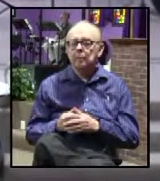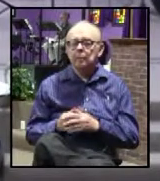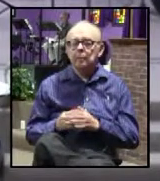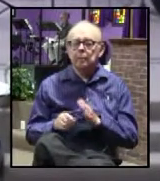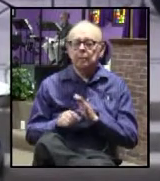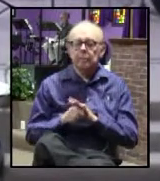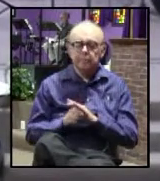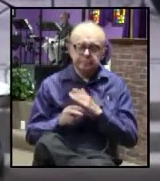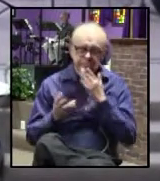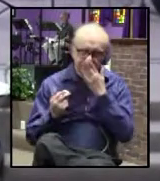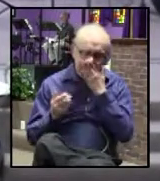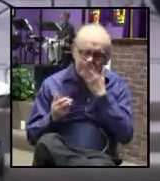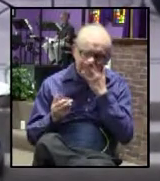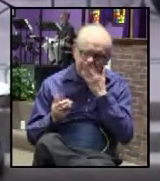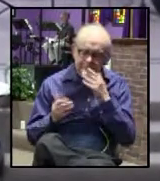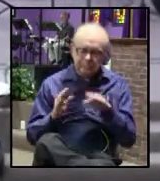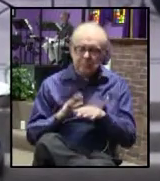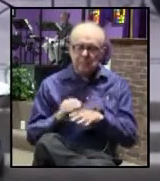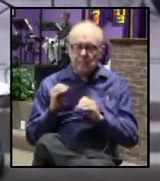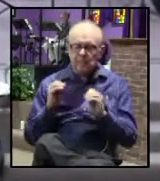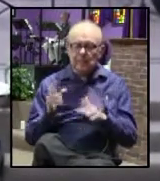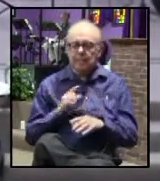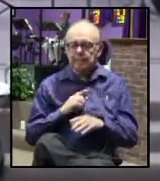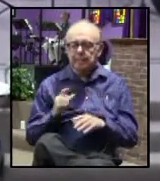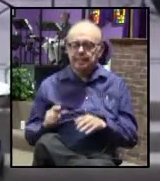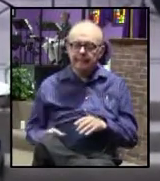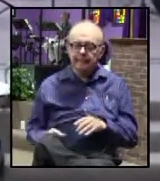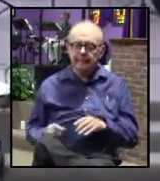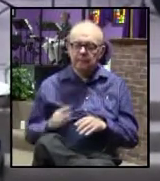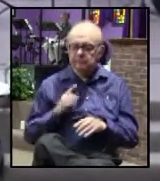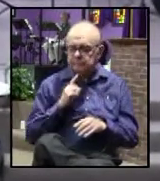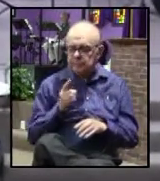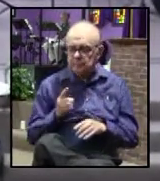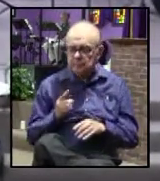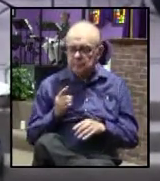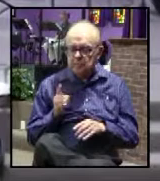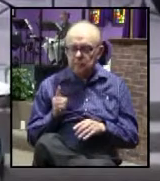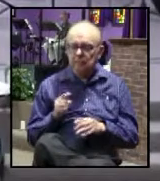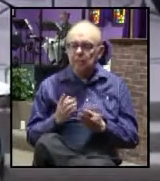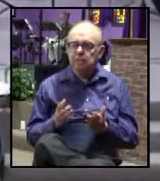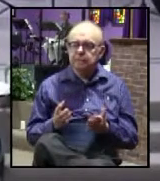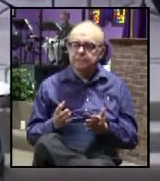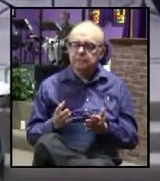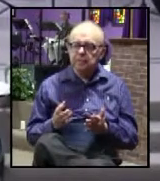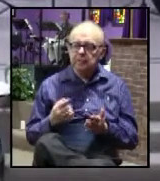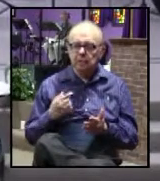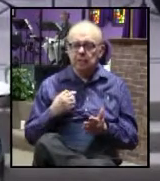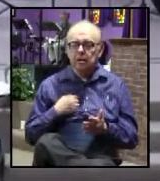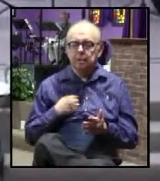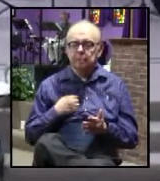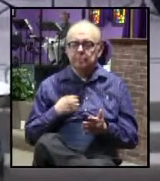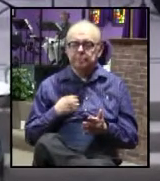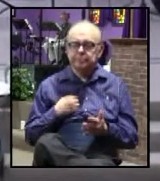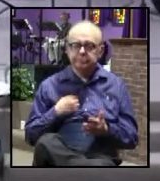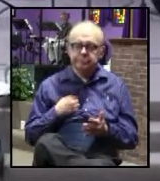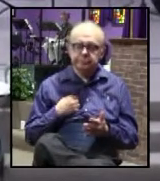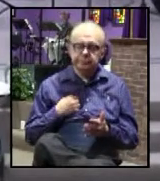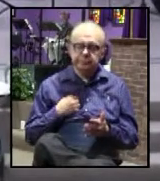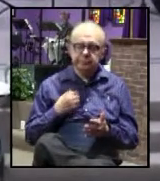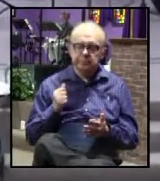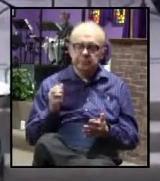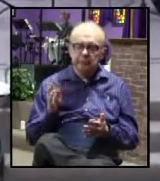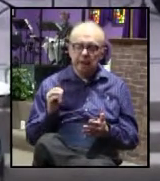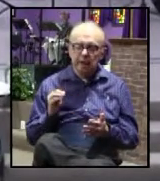verse 13 here? It says, you call me teacher and Lord. This is well said, for what? I